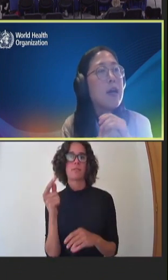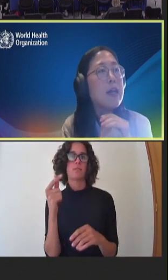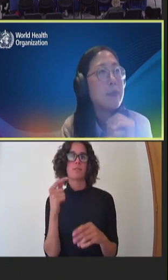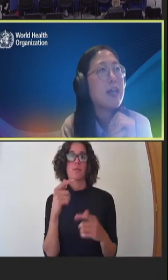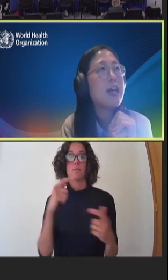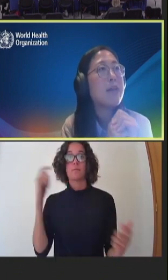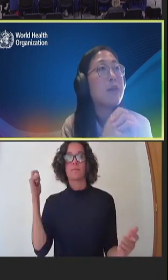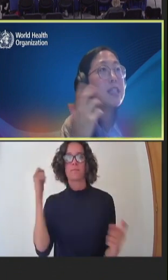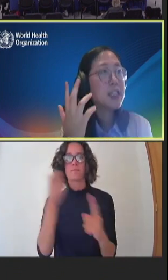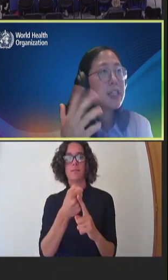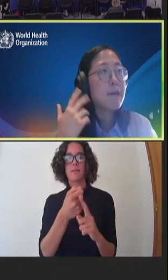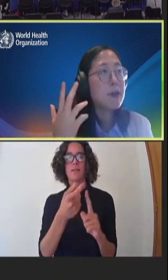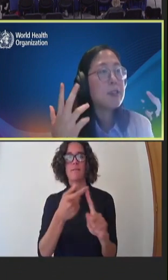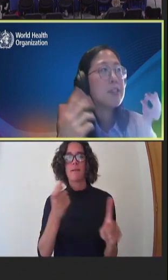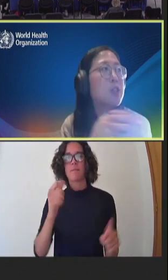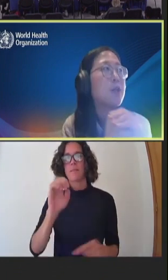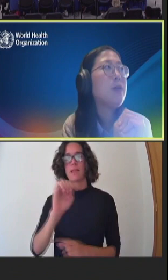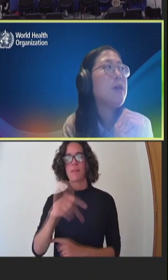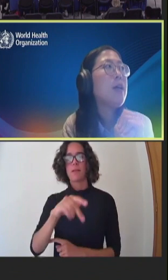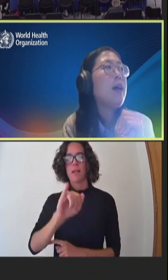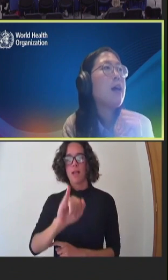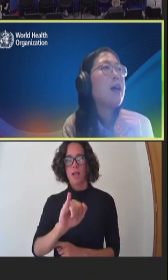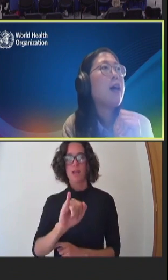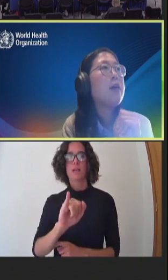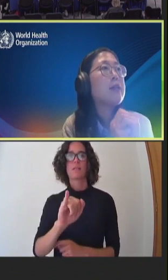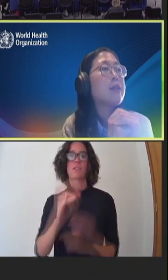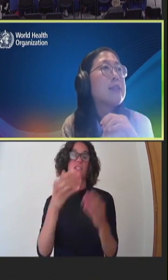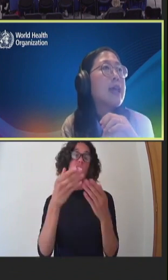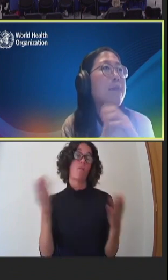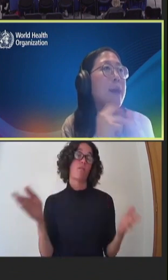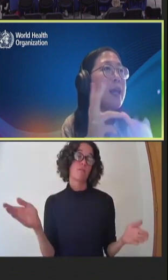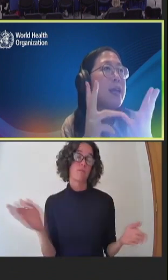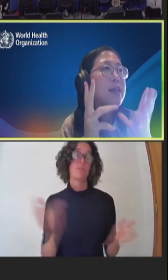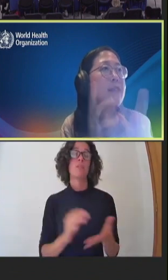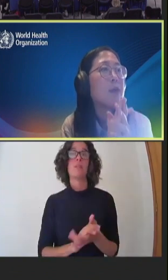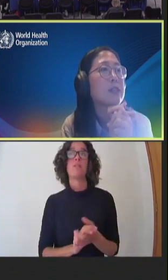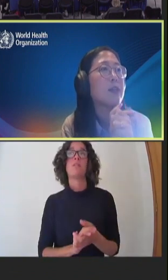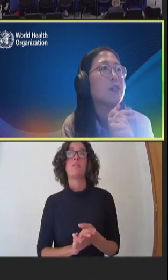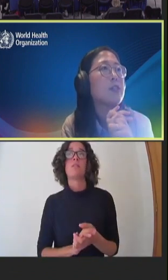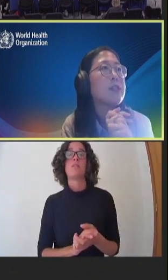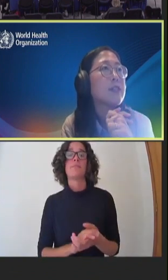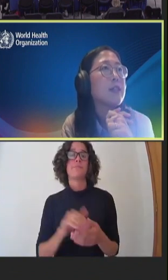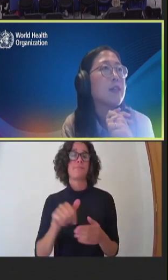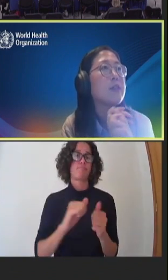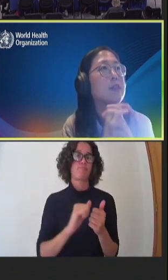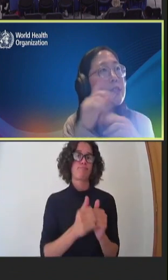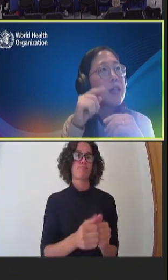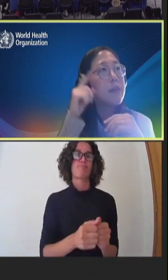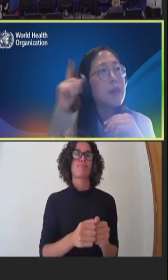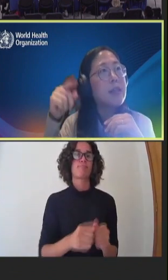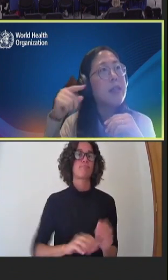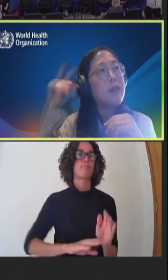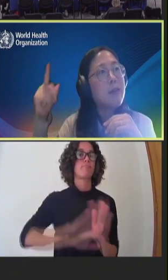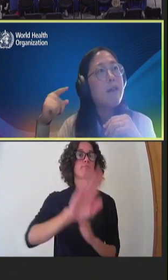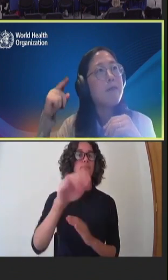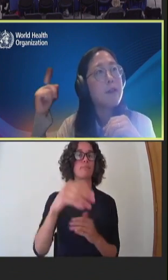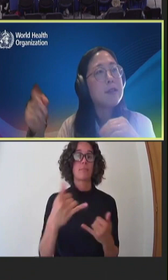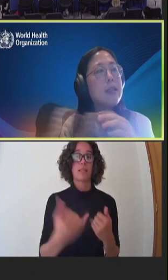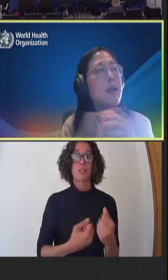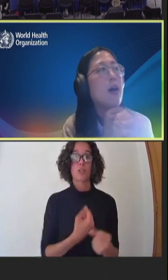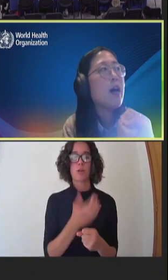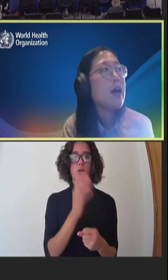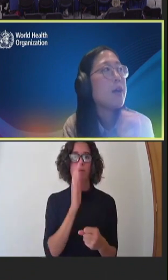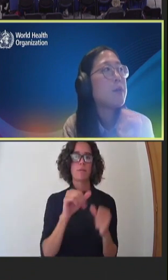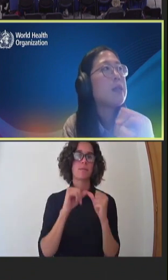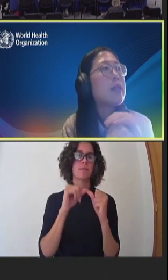of EPI and immunization efforts in general. This campaign that was launched this year, which is going to be a year-long